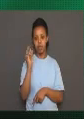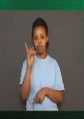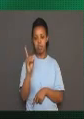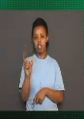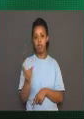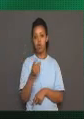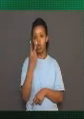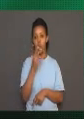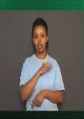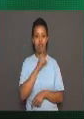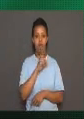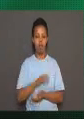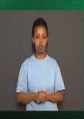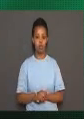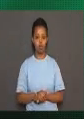two traits.